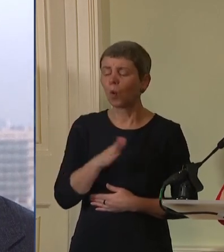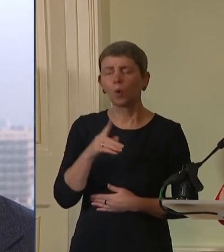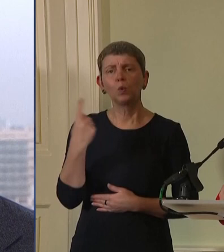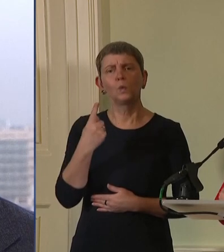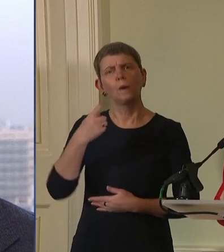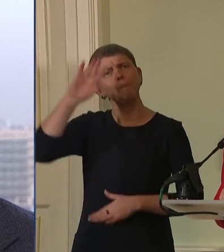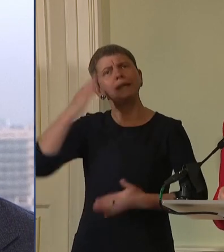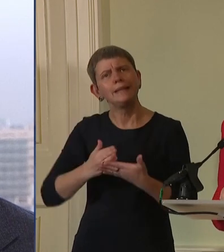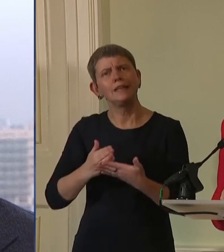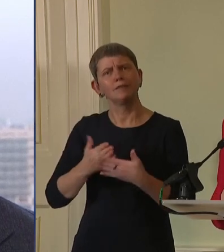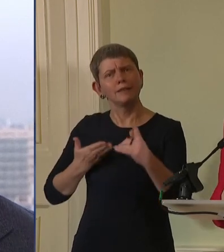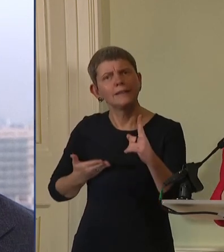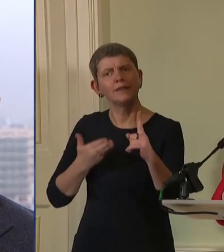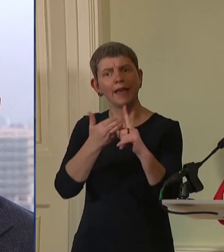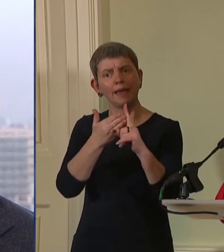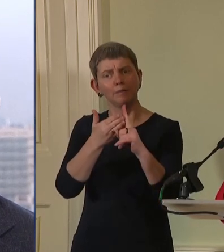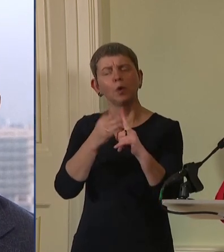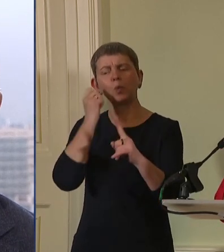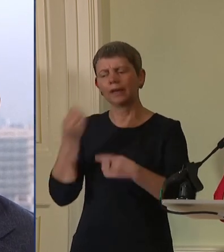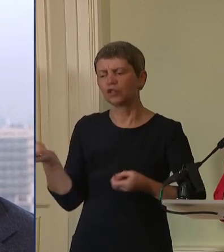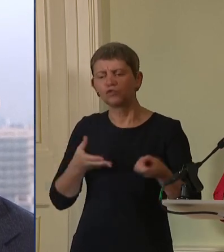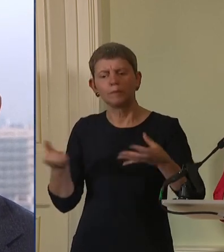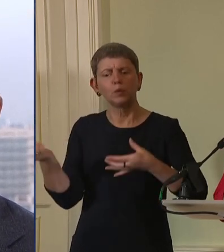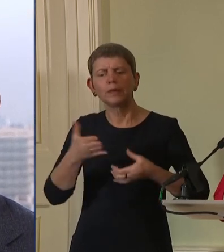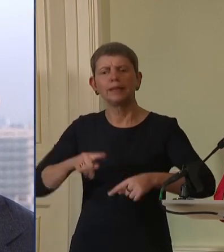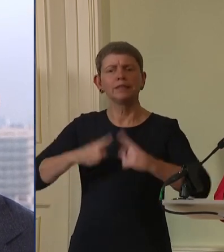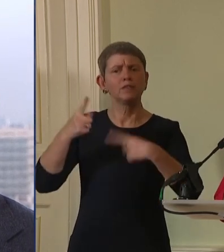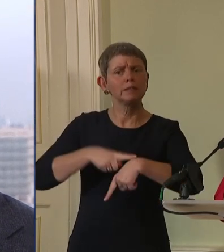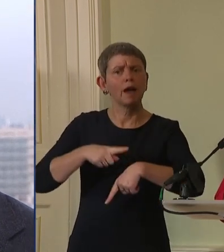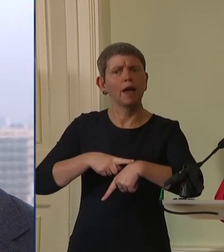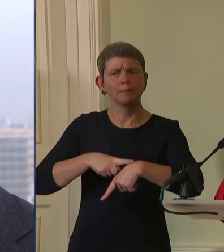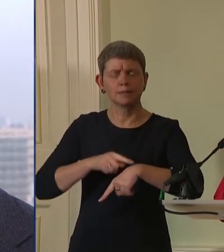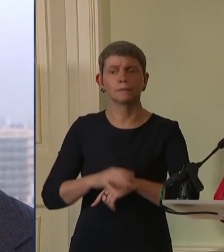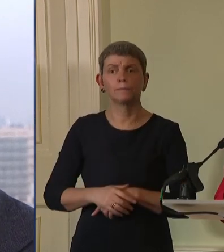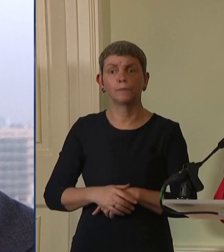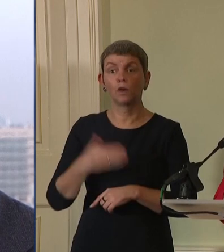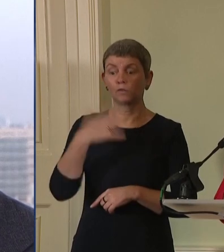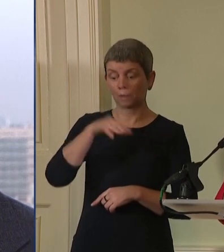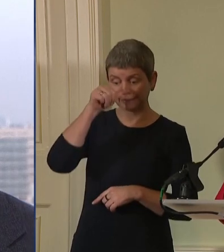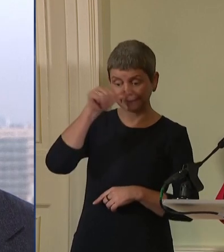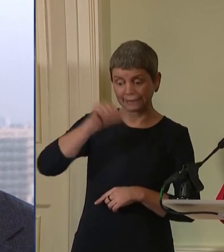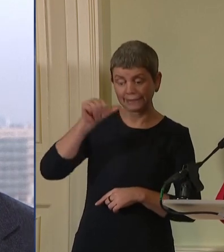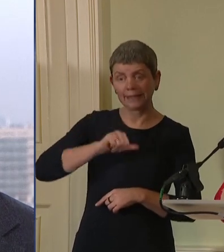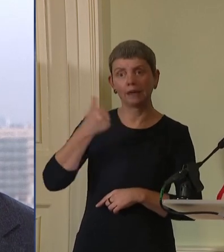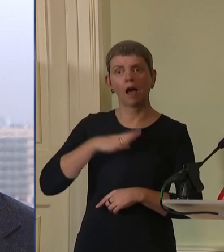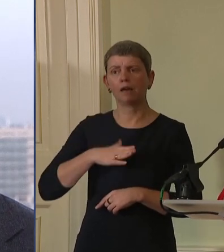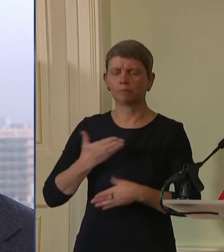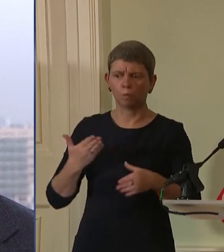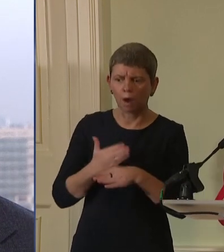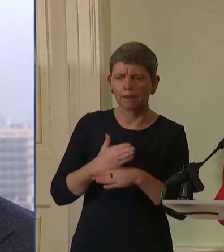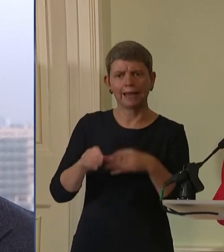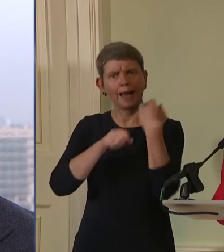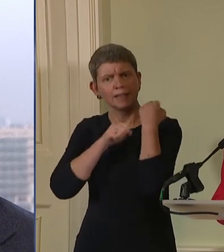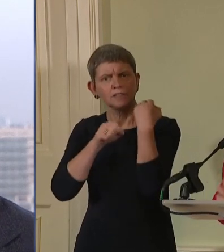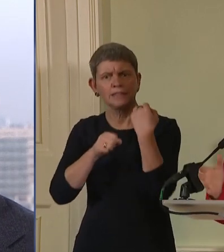very hard decision to make, but that as a leader you have to kind of intuitively know when the time is right